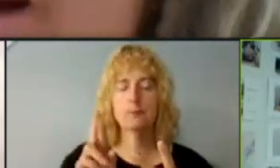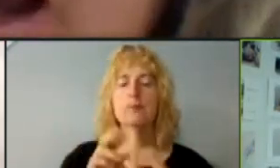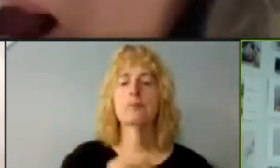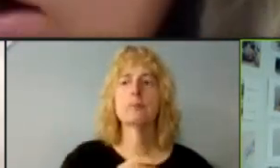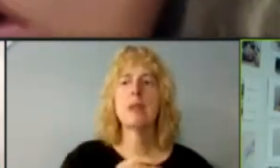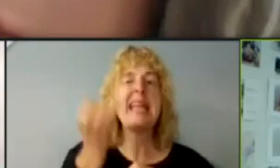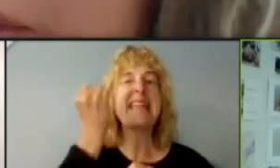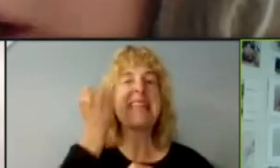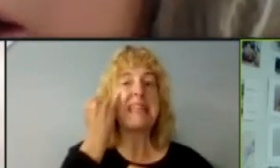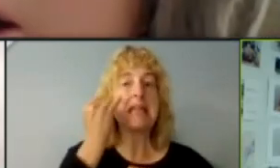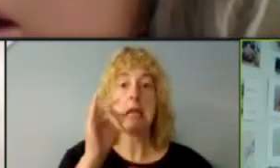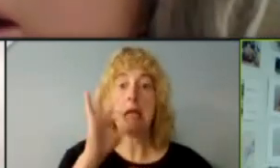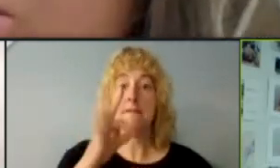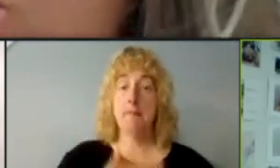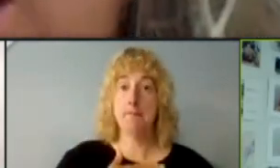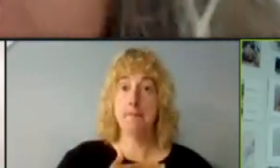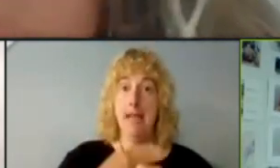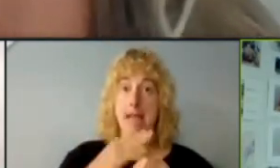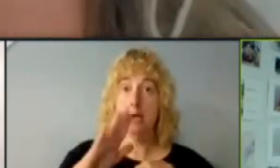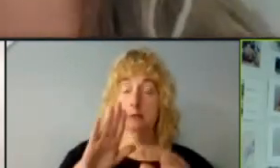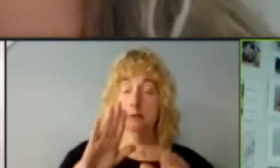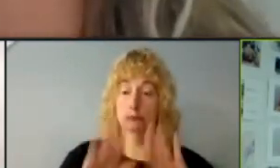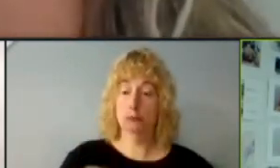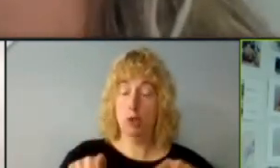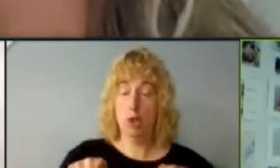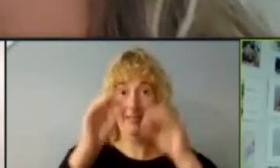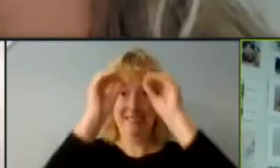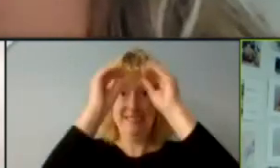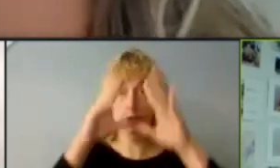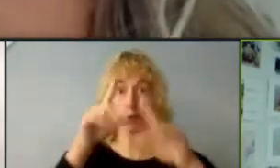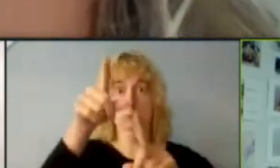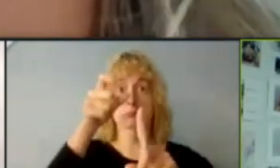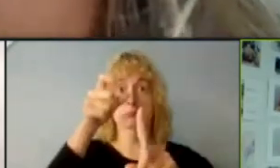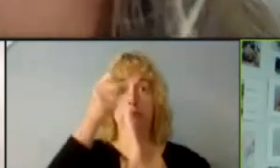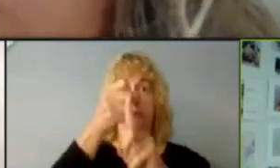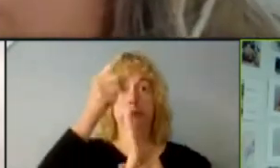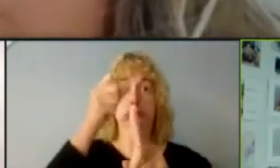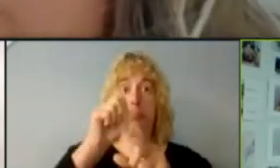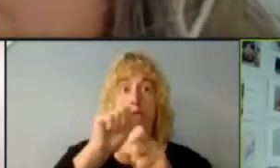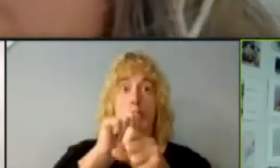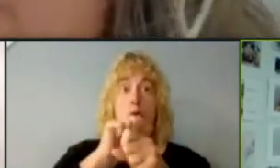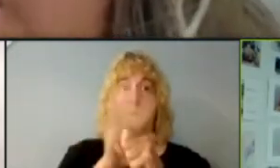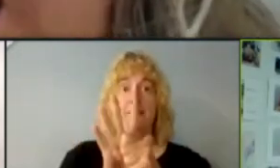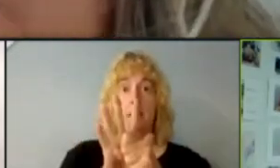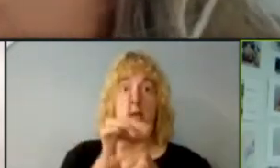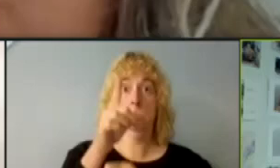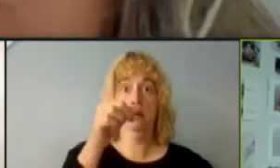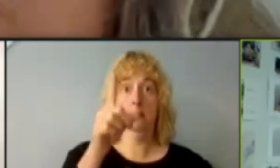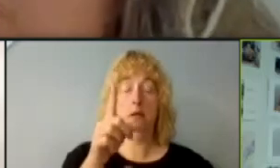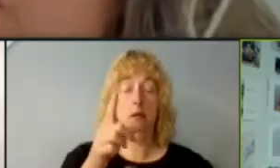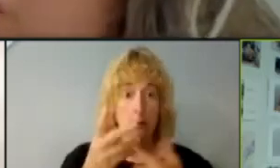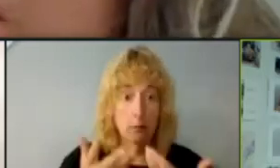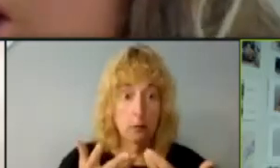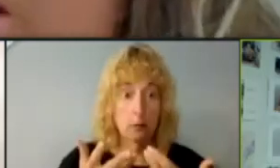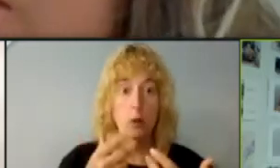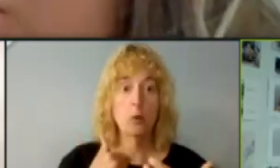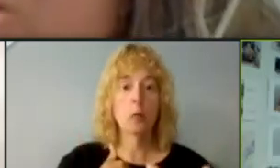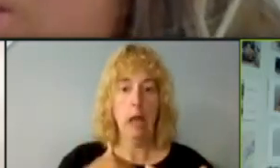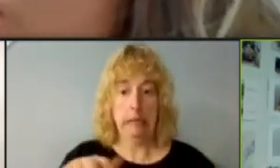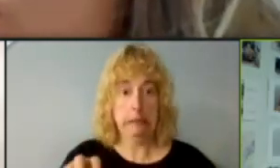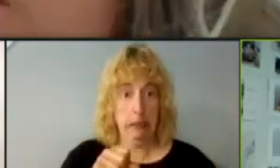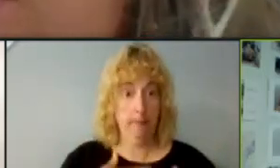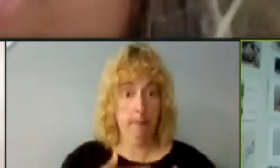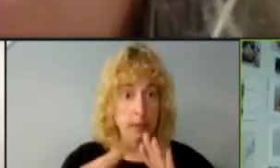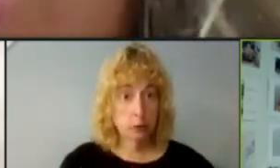teacher has had COVID? Should I take my child for a test? What are the age differences for this,